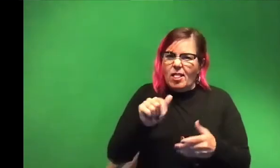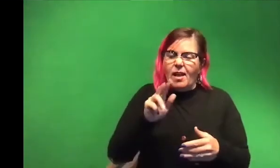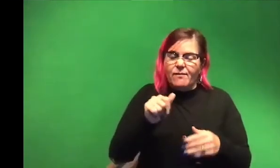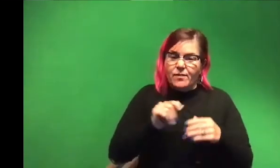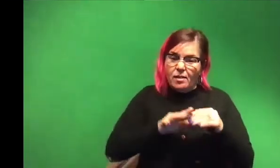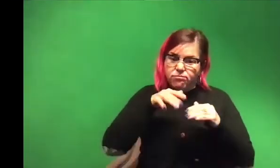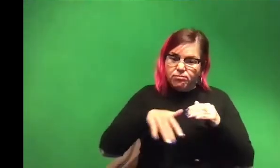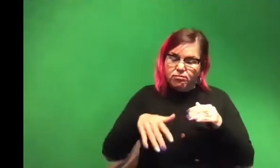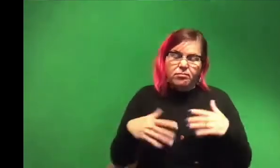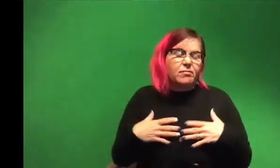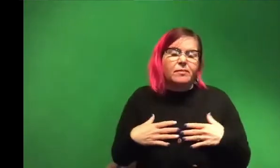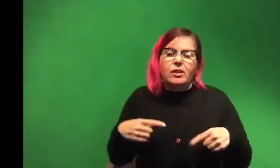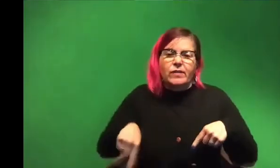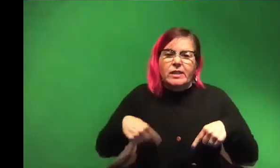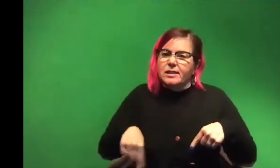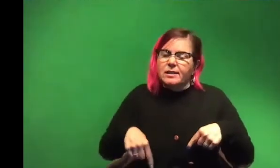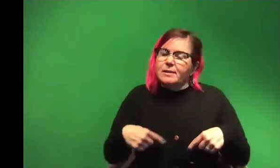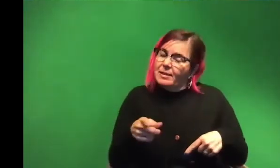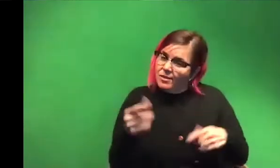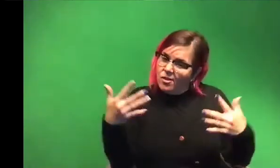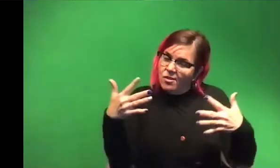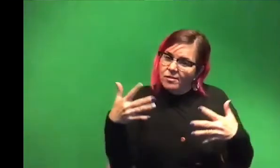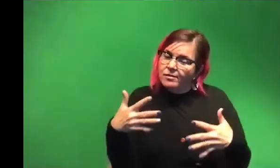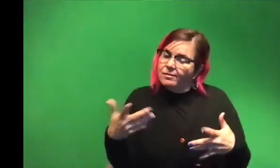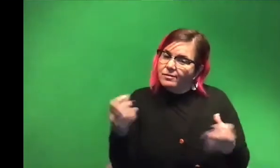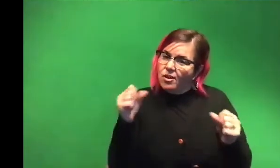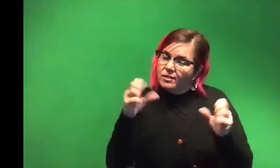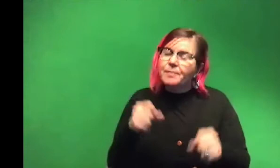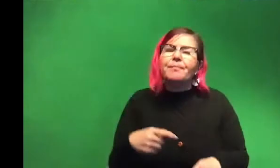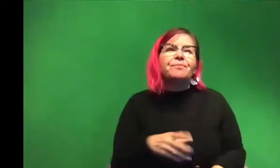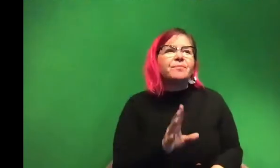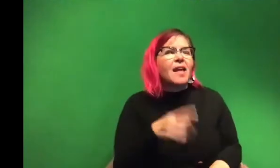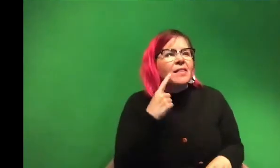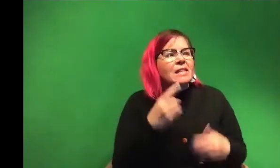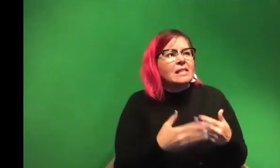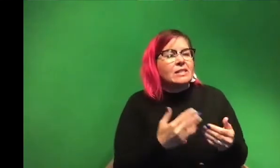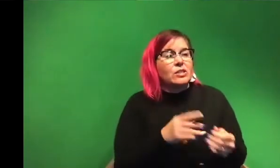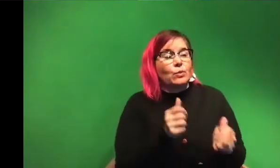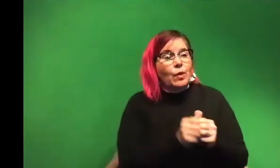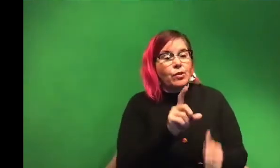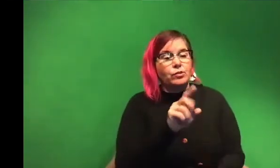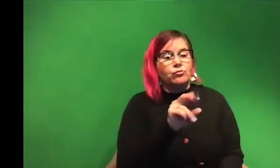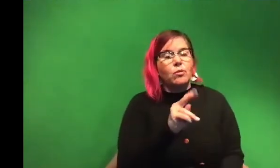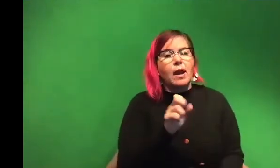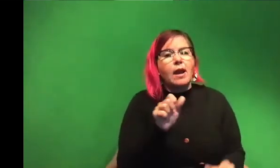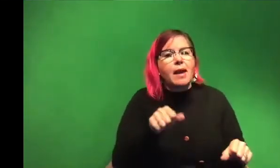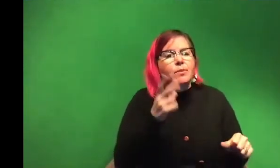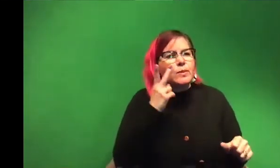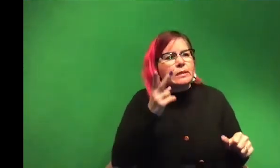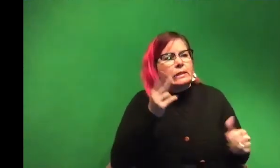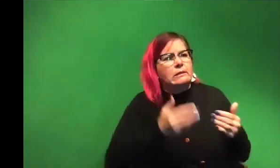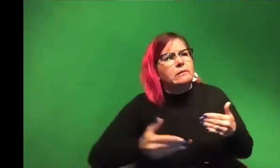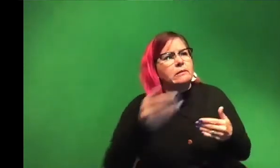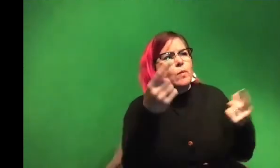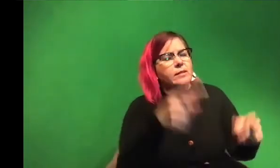would make me incredibly nervous. But that's awesome. I think it made it easier in that, like with the drone too, like I'm able to see what's happening. So Right.